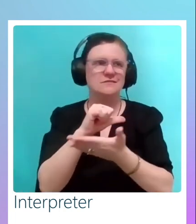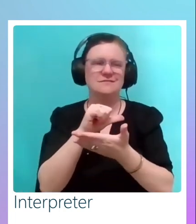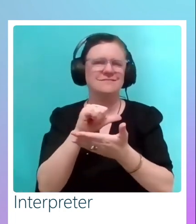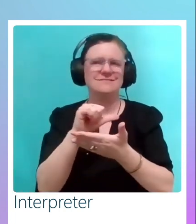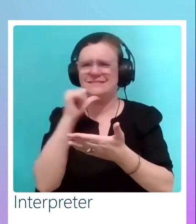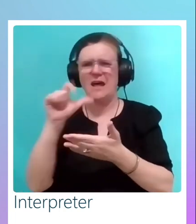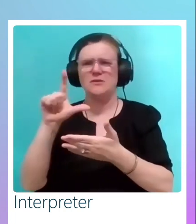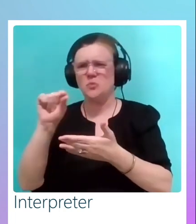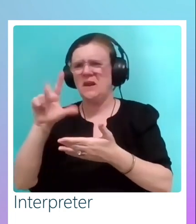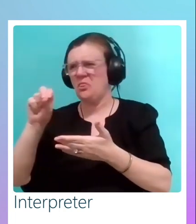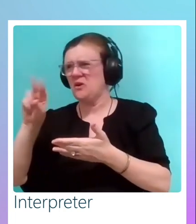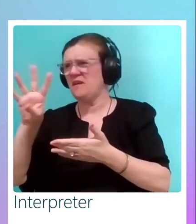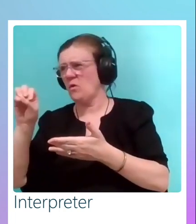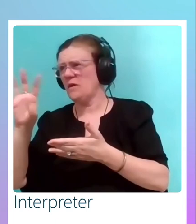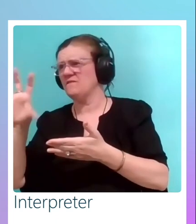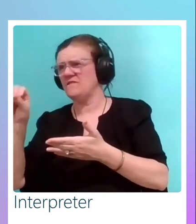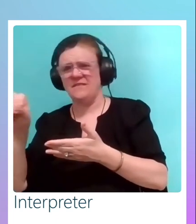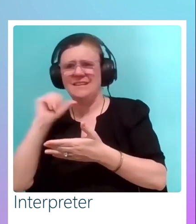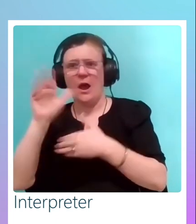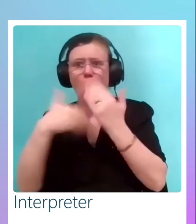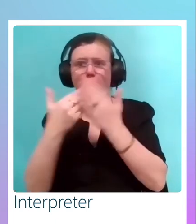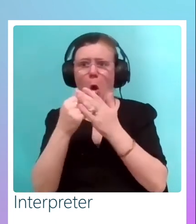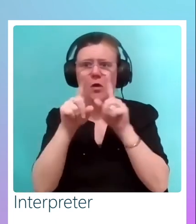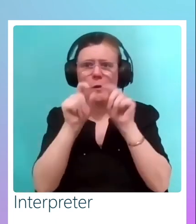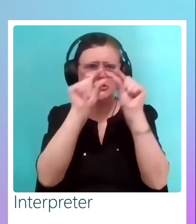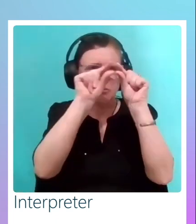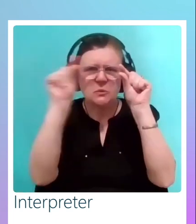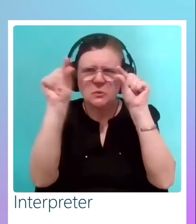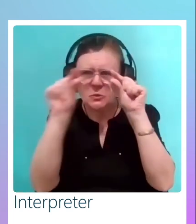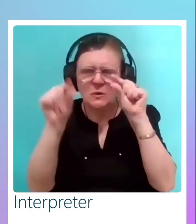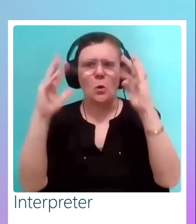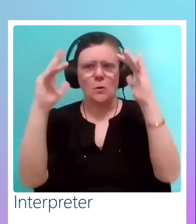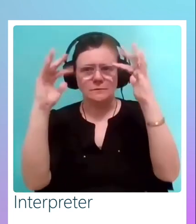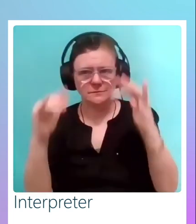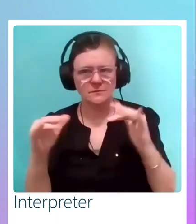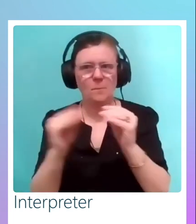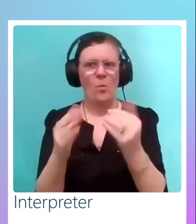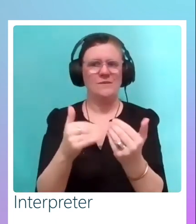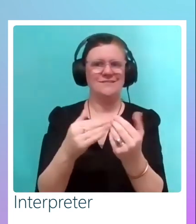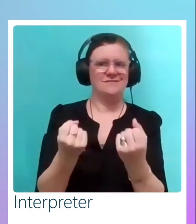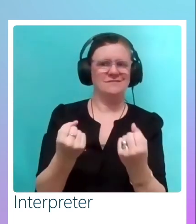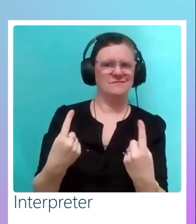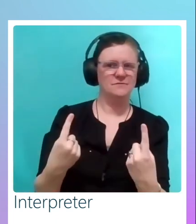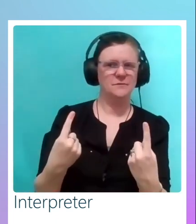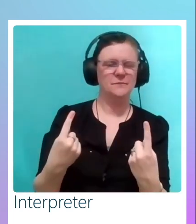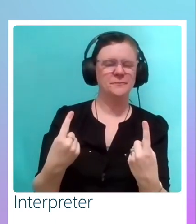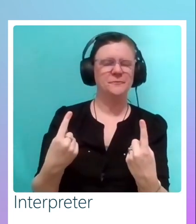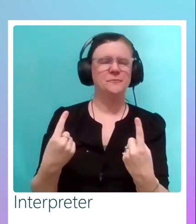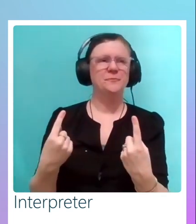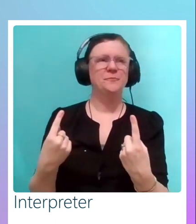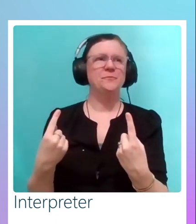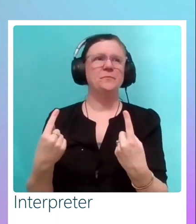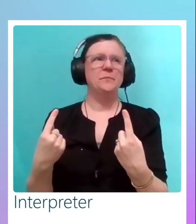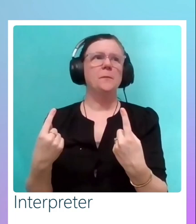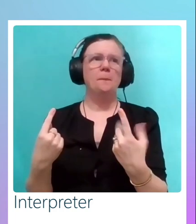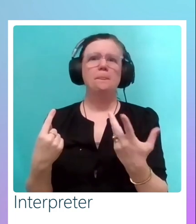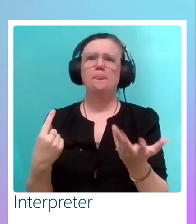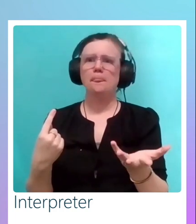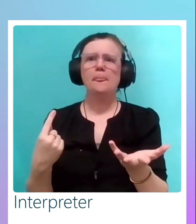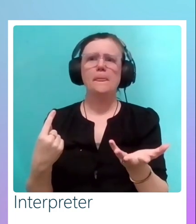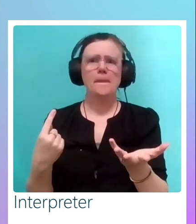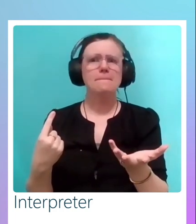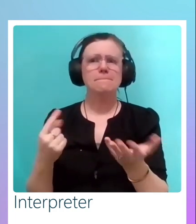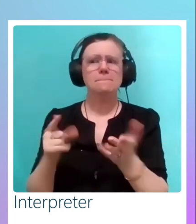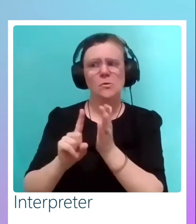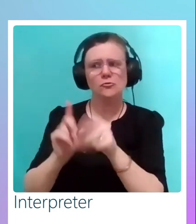know, you don't put all the questions on one page, spread it out to make it easier to understand and use. So doing user research with